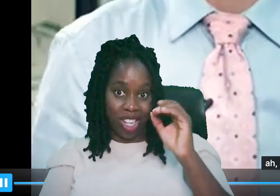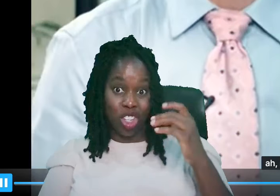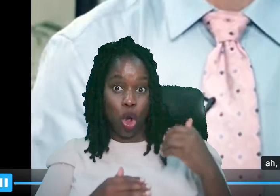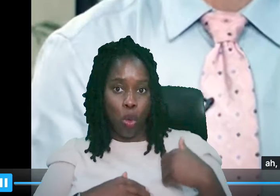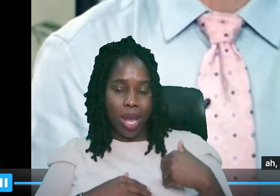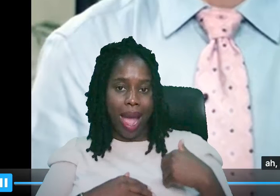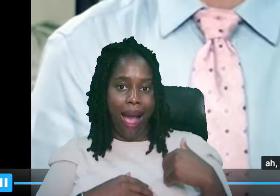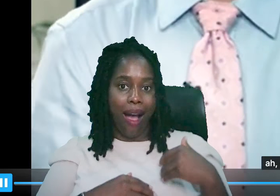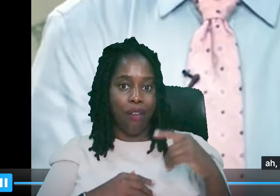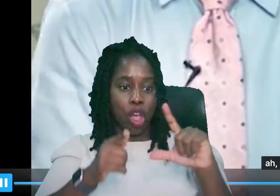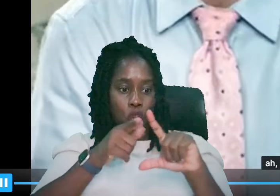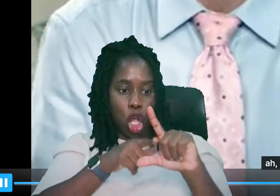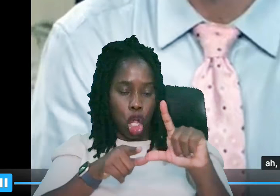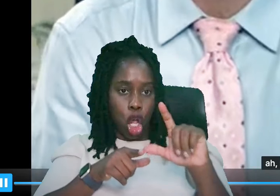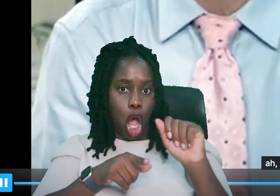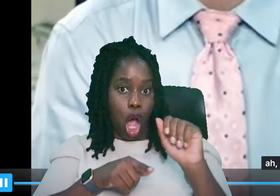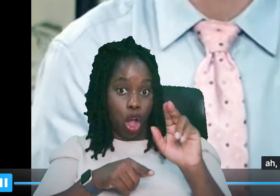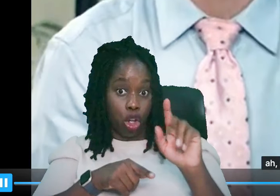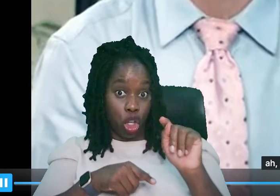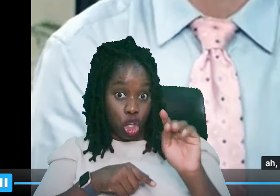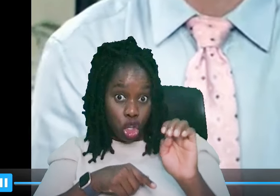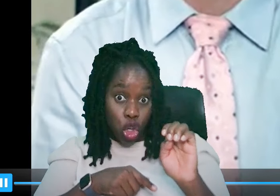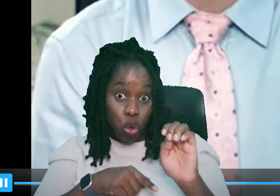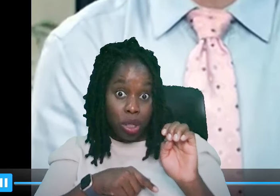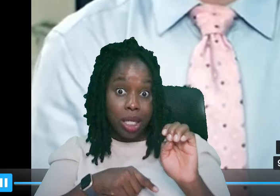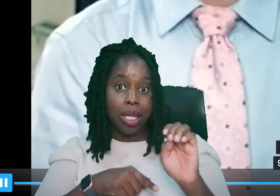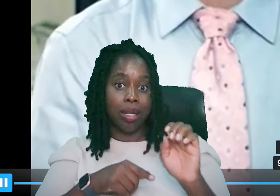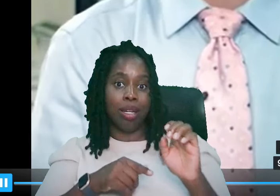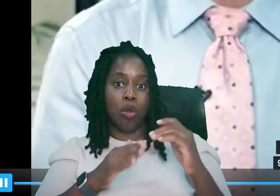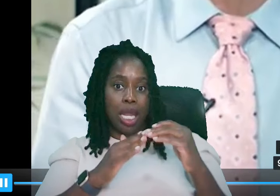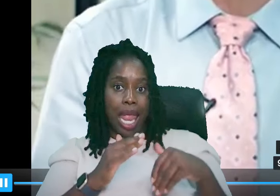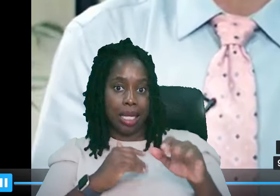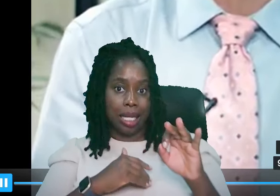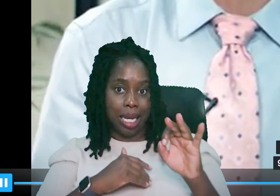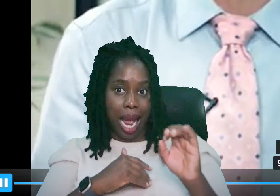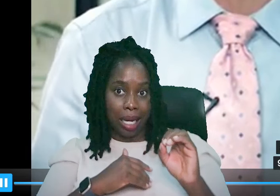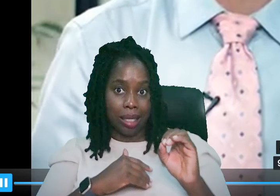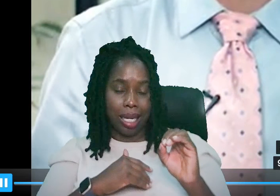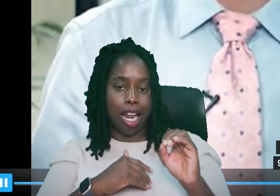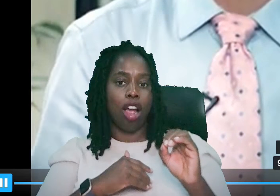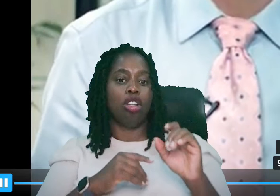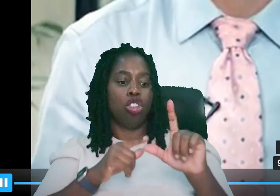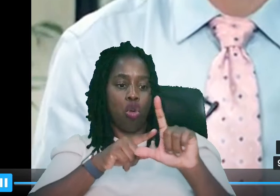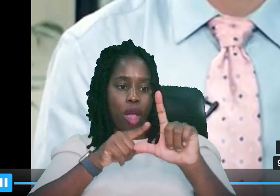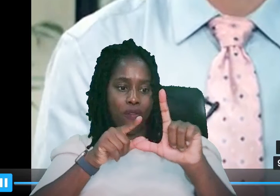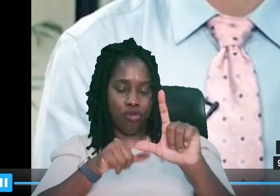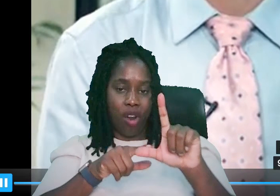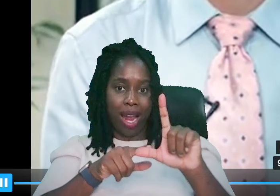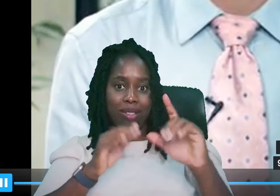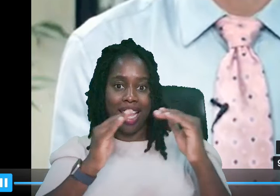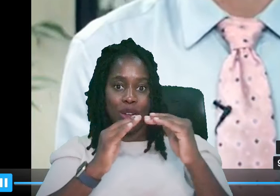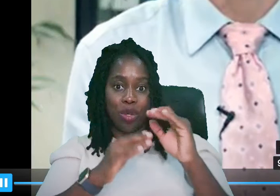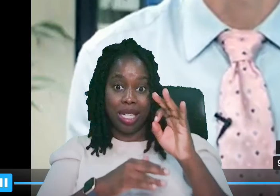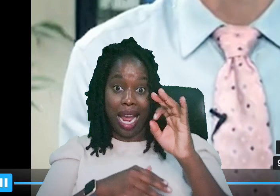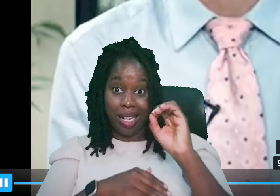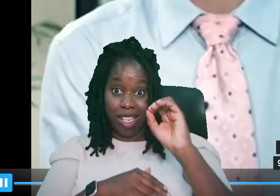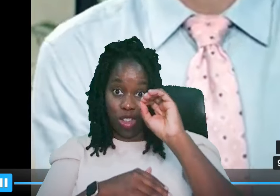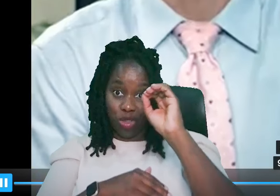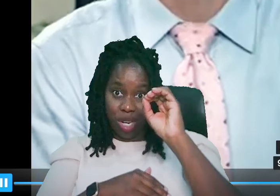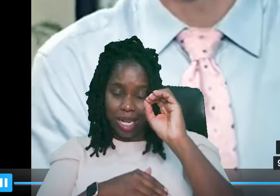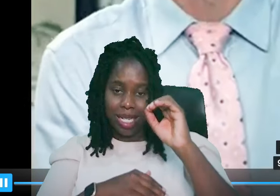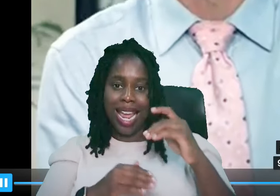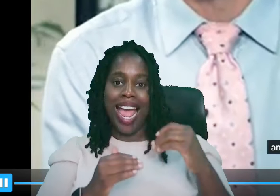right angle, which is exactly 90 degrees. An obtuse angle, which is more than 90 degrees. And then finally,